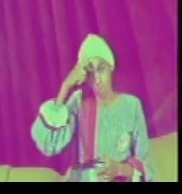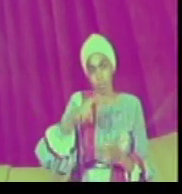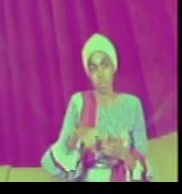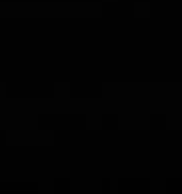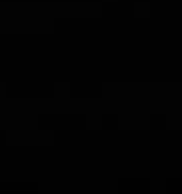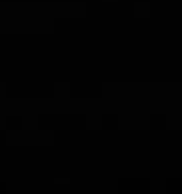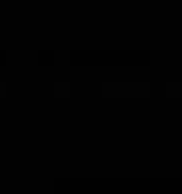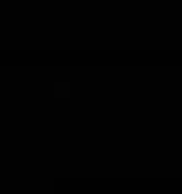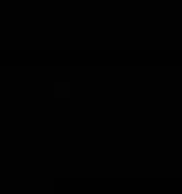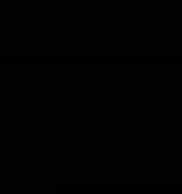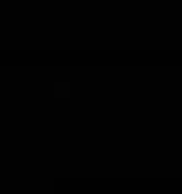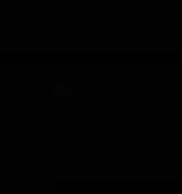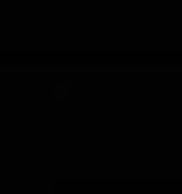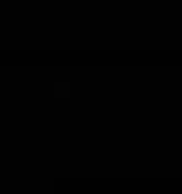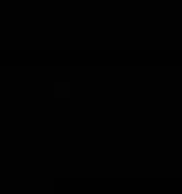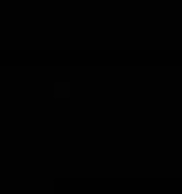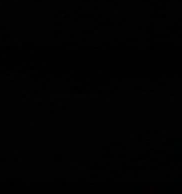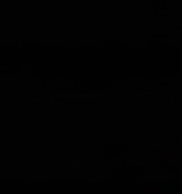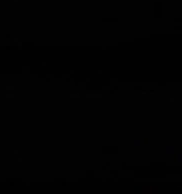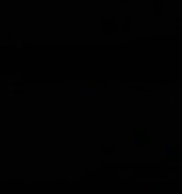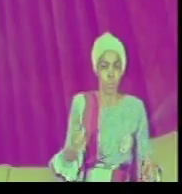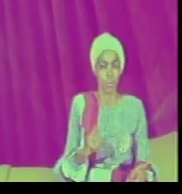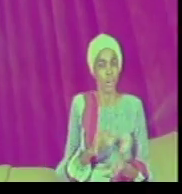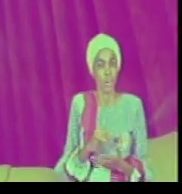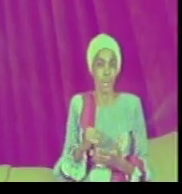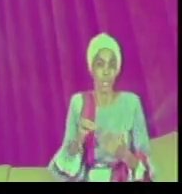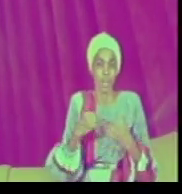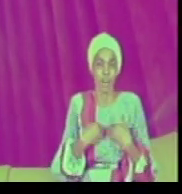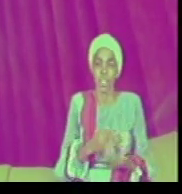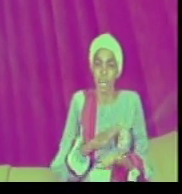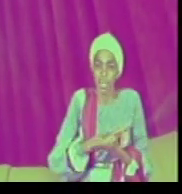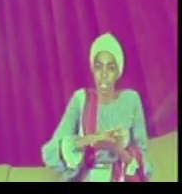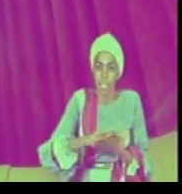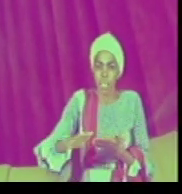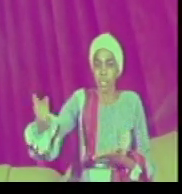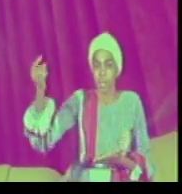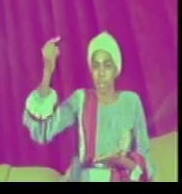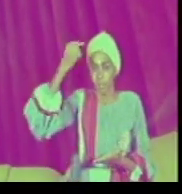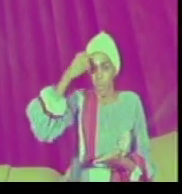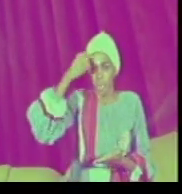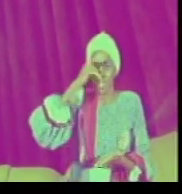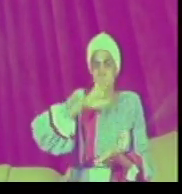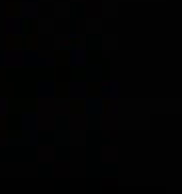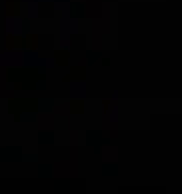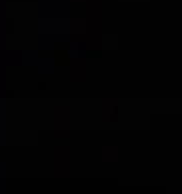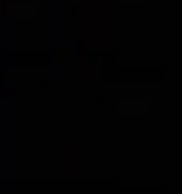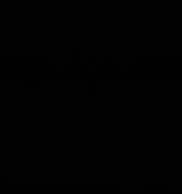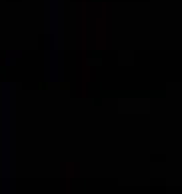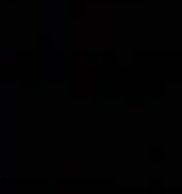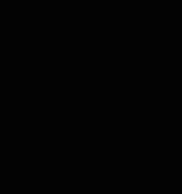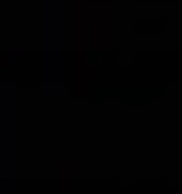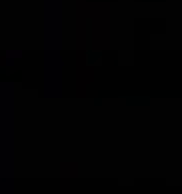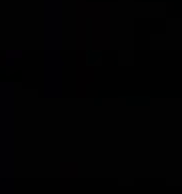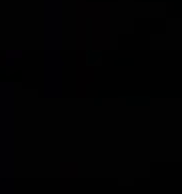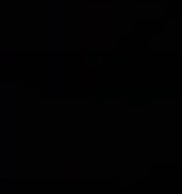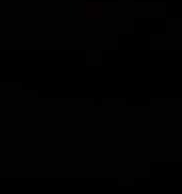plain and in his heart that was so impressed that